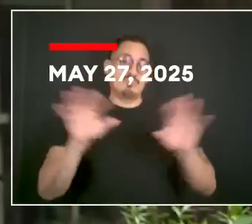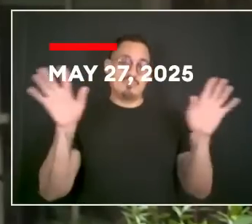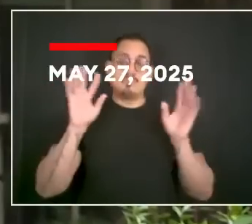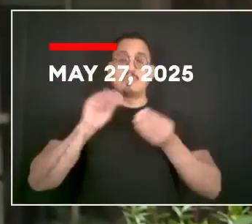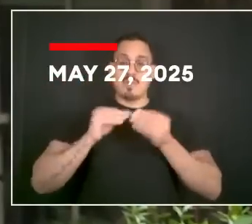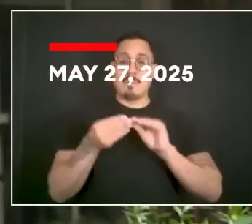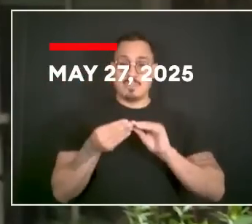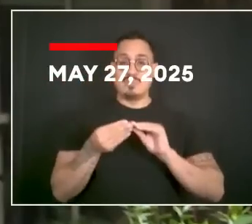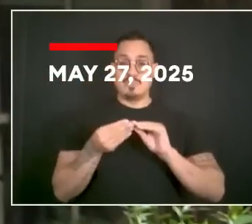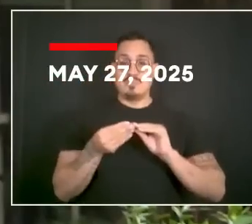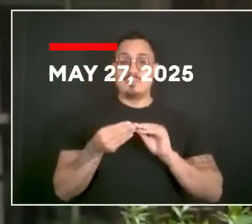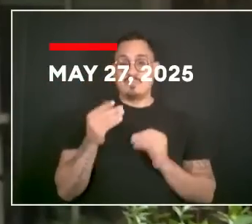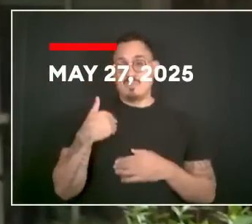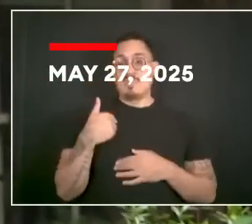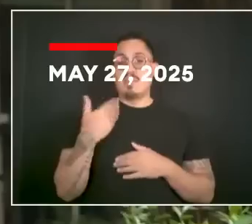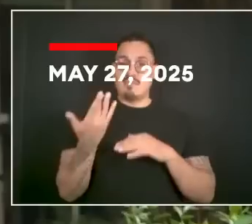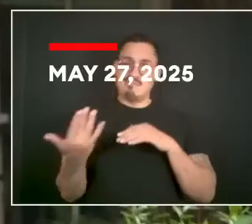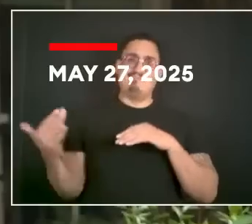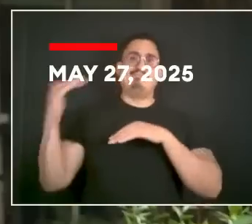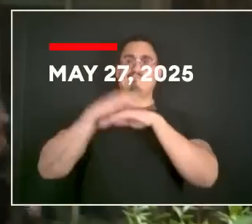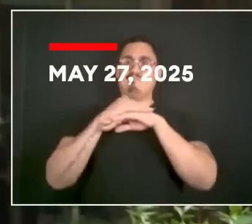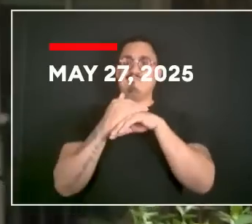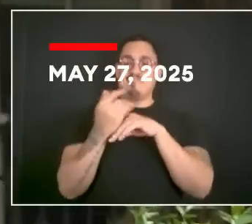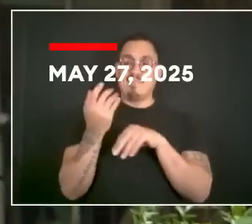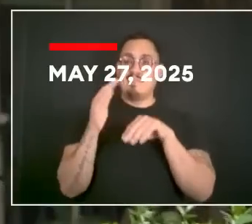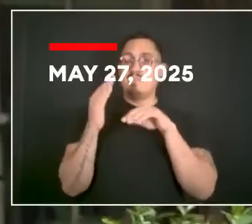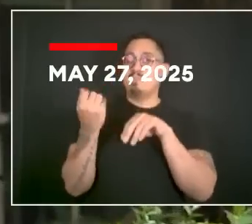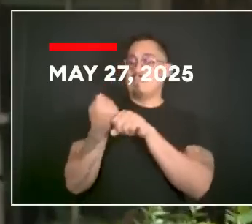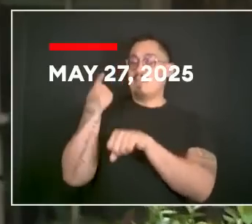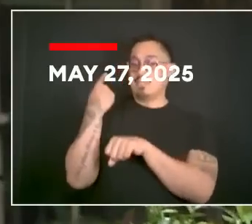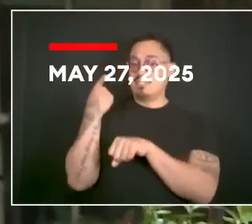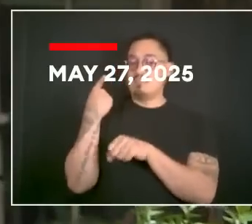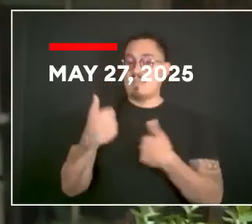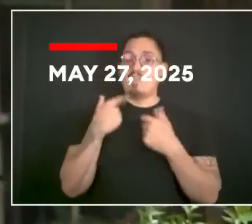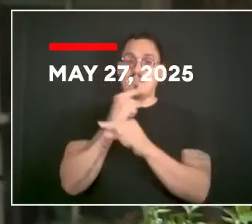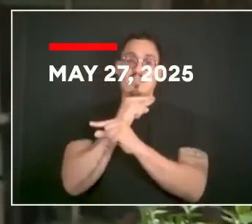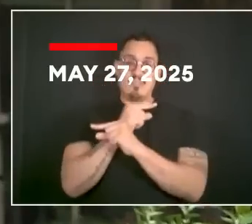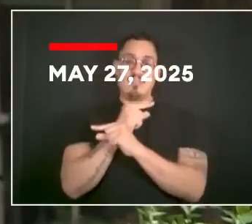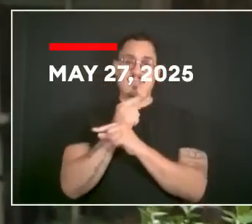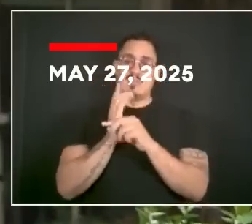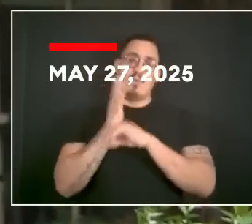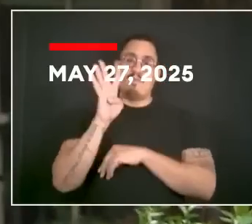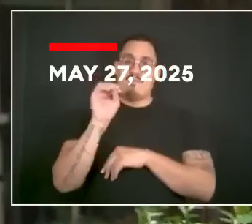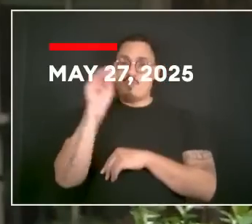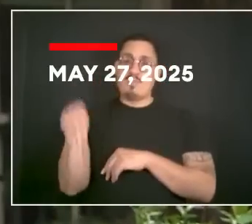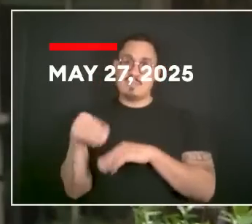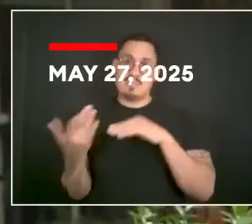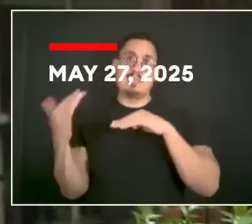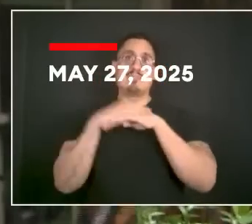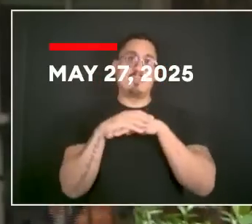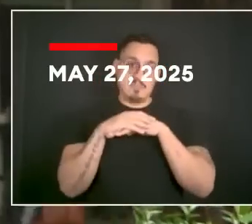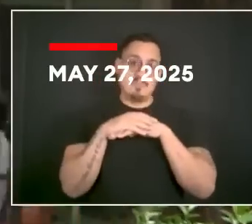we had a substantial increase last year in our lifeguards. I think it was like over 40% increase